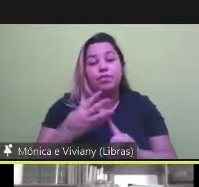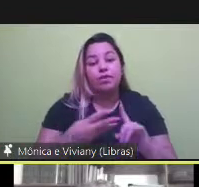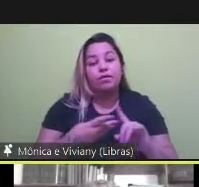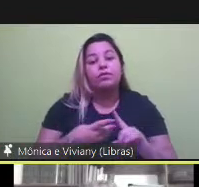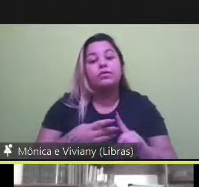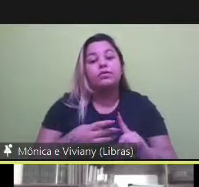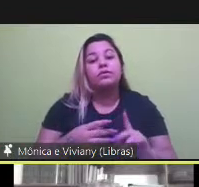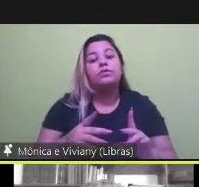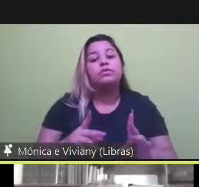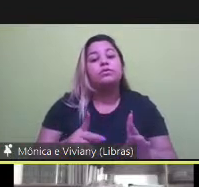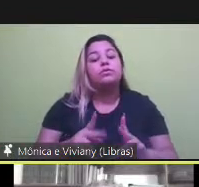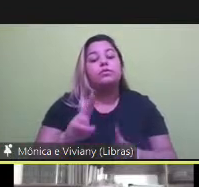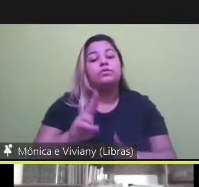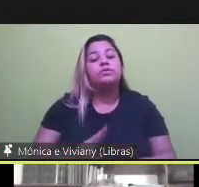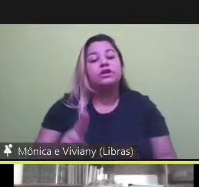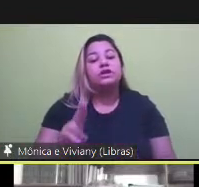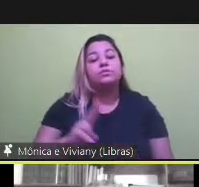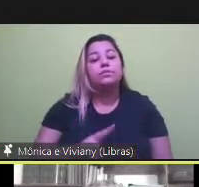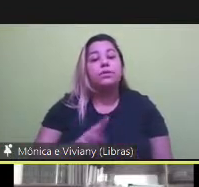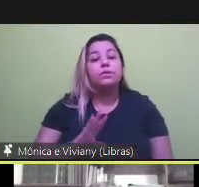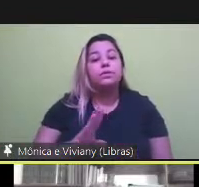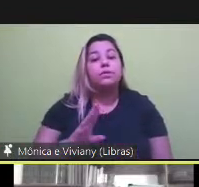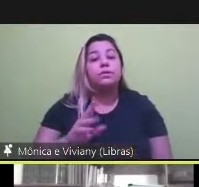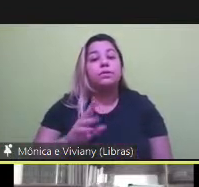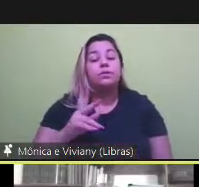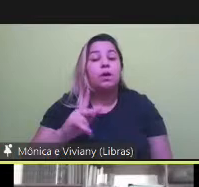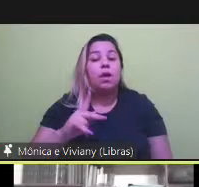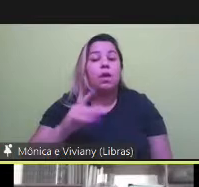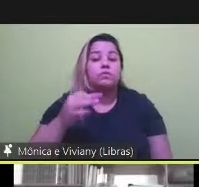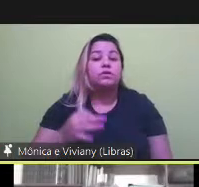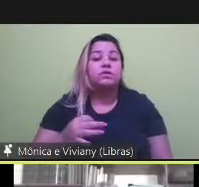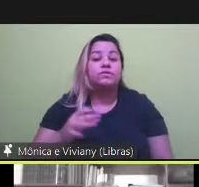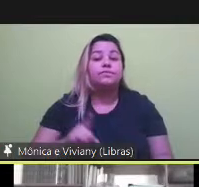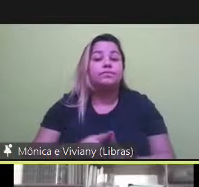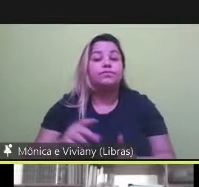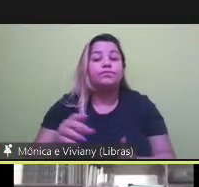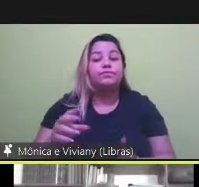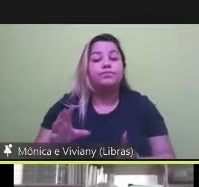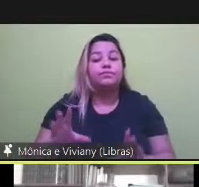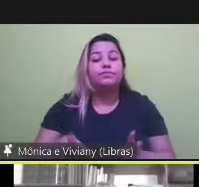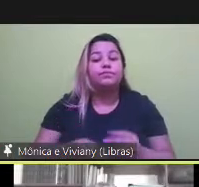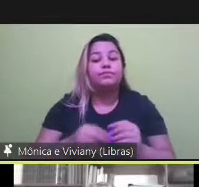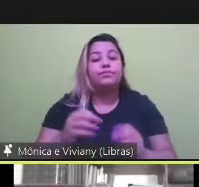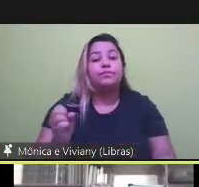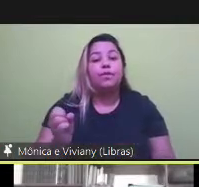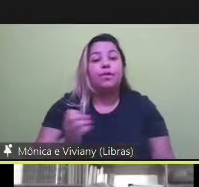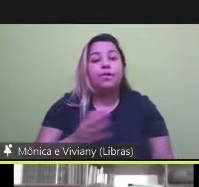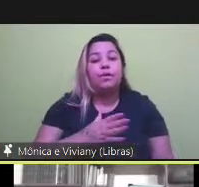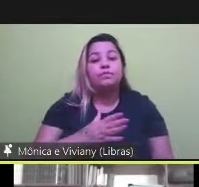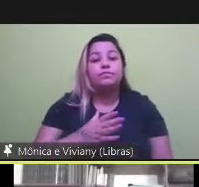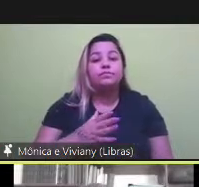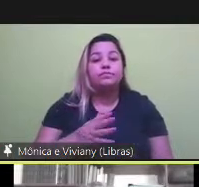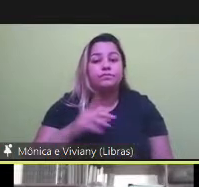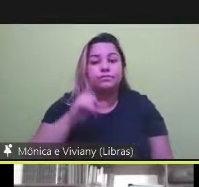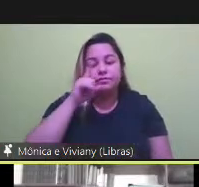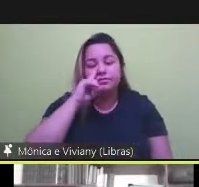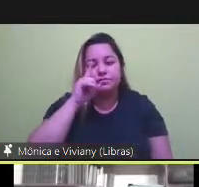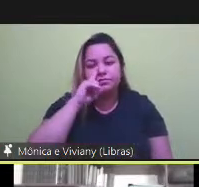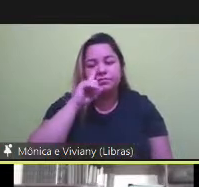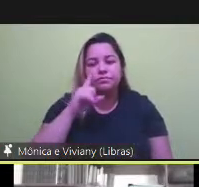the positive use of technology. That's another element in our lives. And even if there are elements of risk,